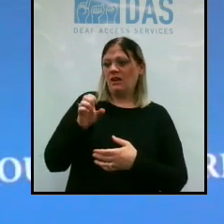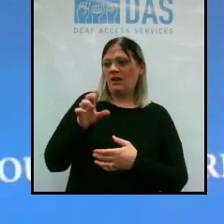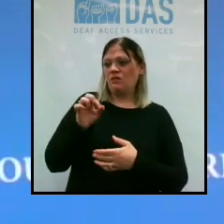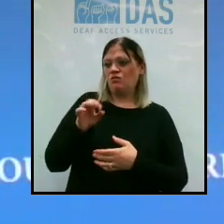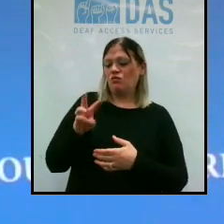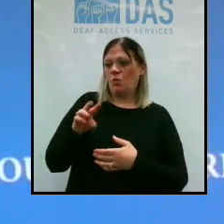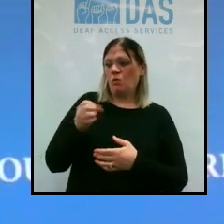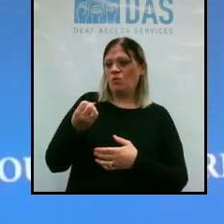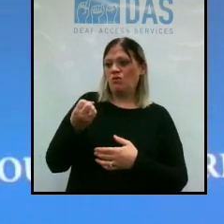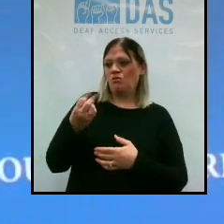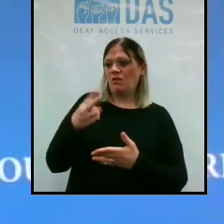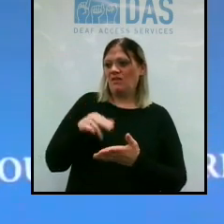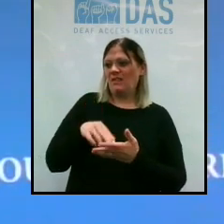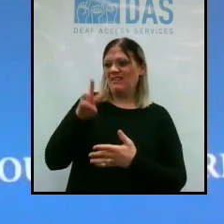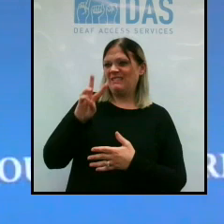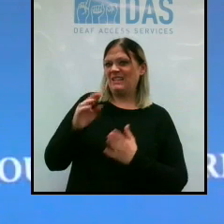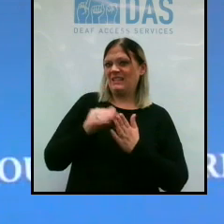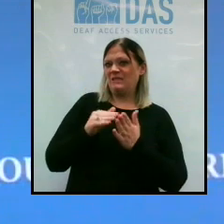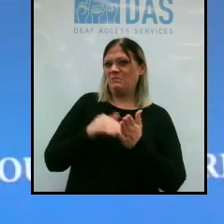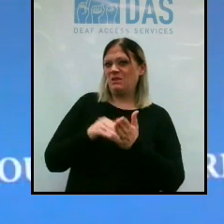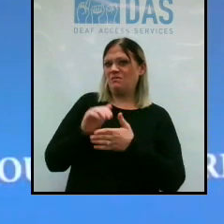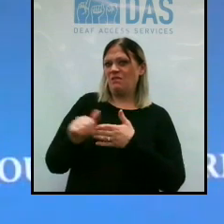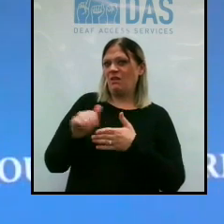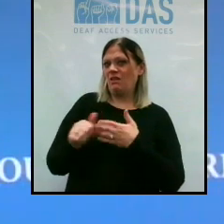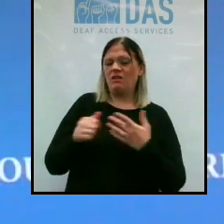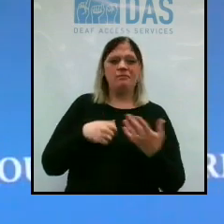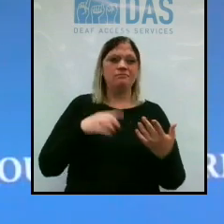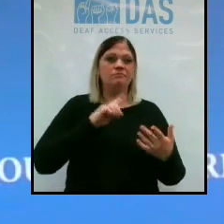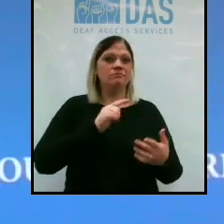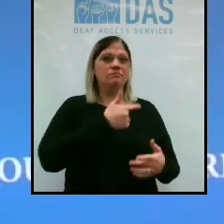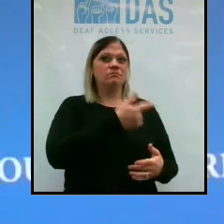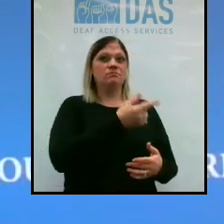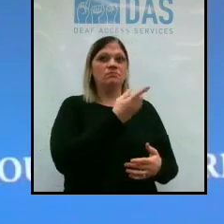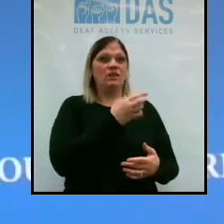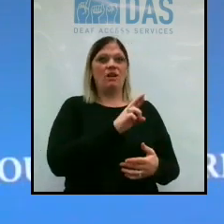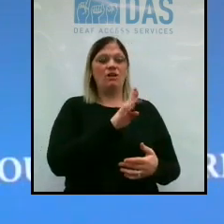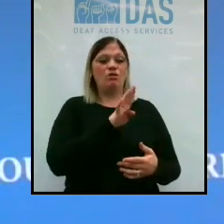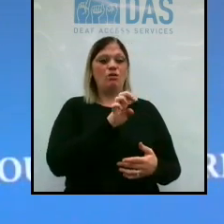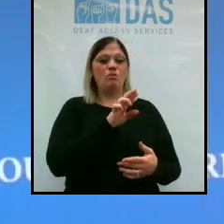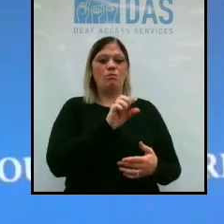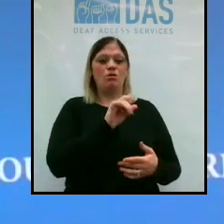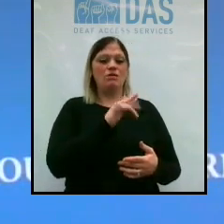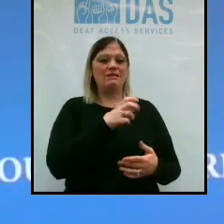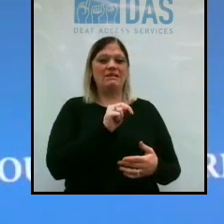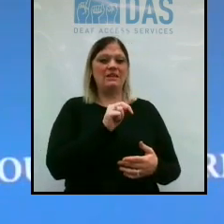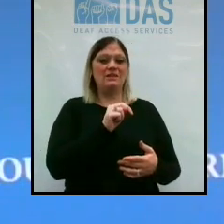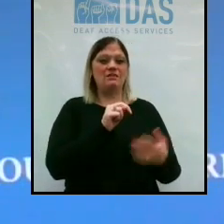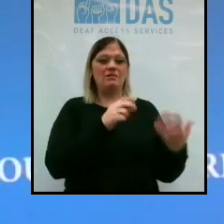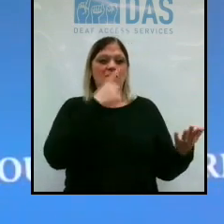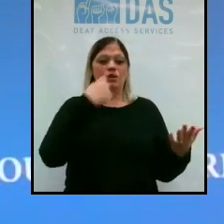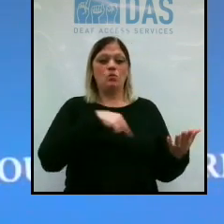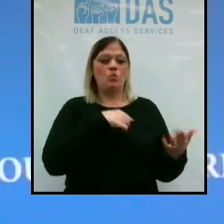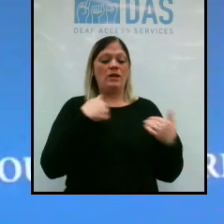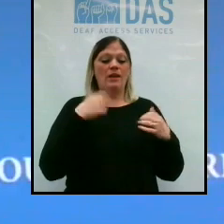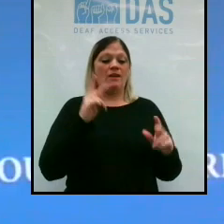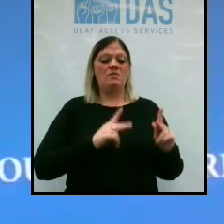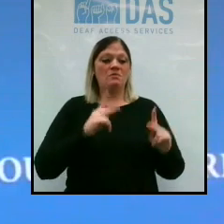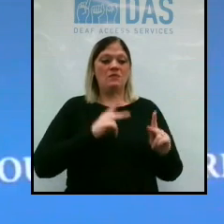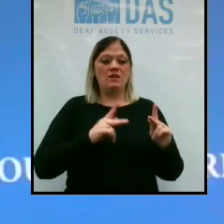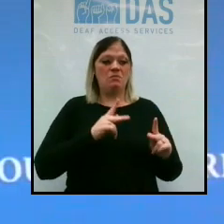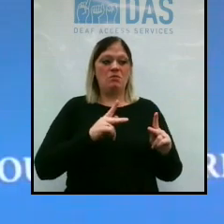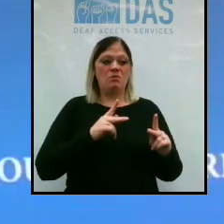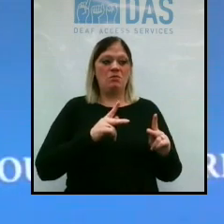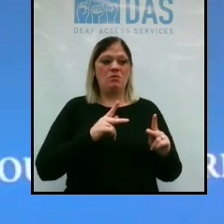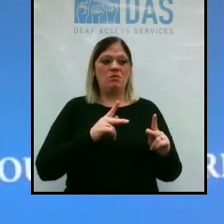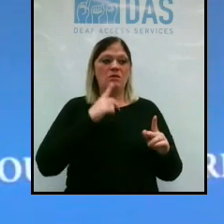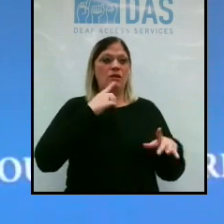$6 million. I'm going to have to turn that over. You're going to have to turn that over to Dr. Burstein because it's we have Okay. individuals. Our rodent